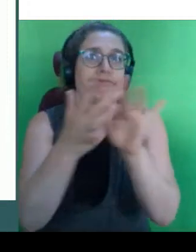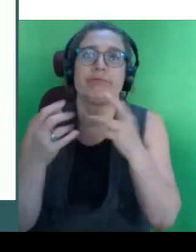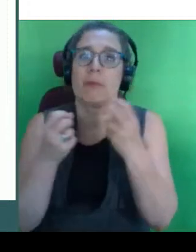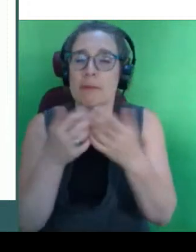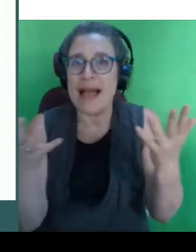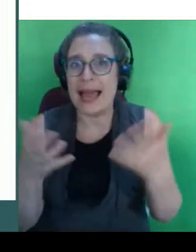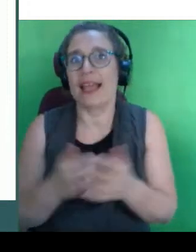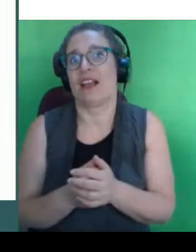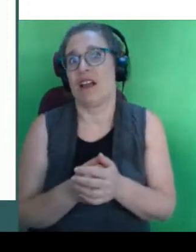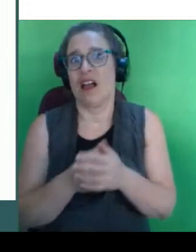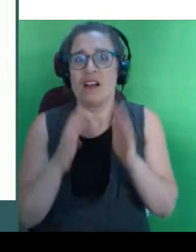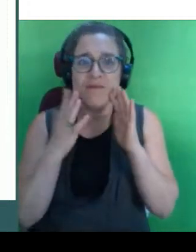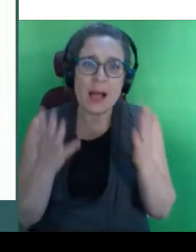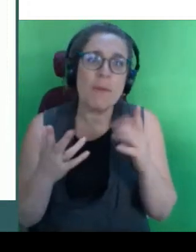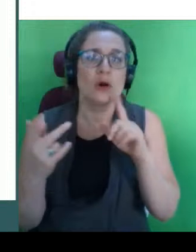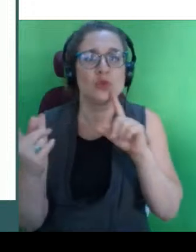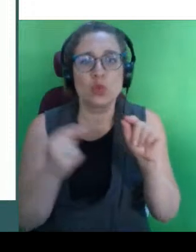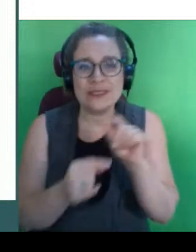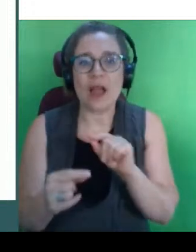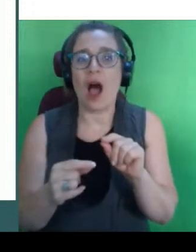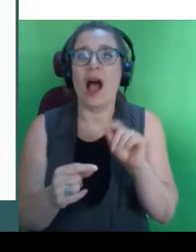Twitter, Instagram, and website.